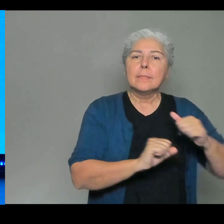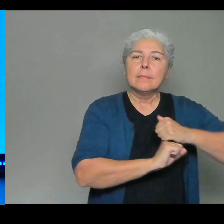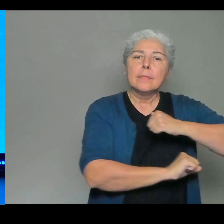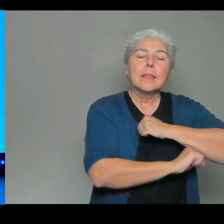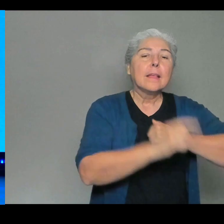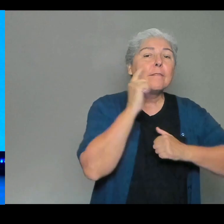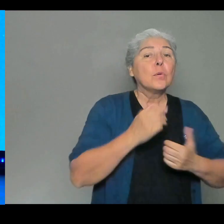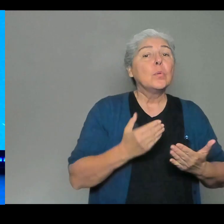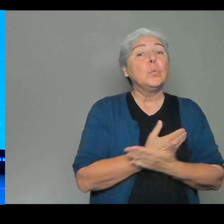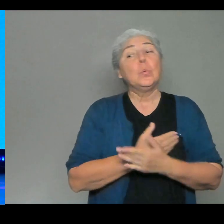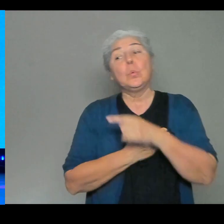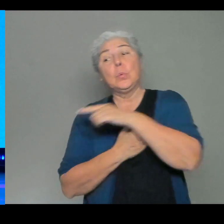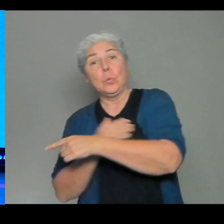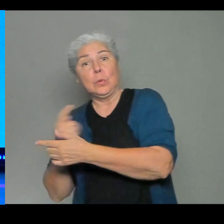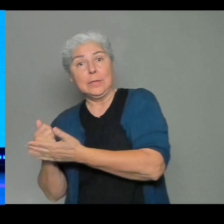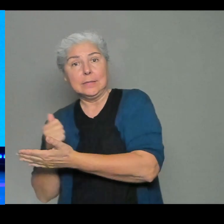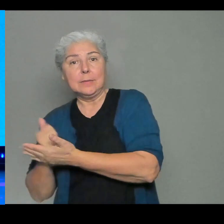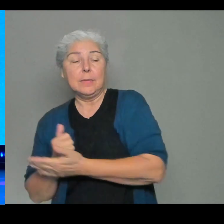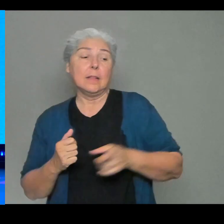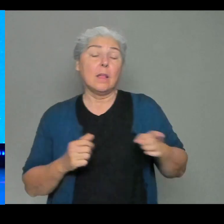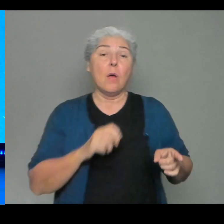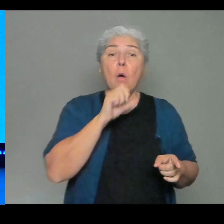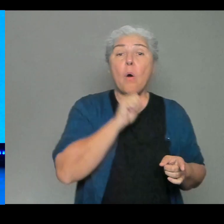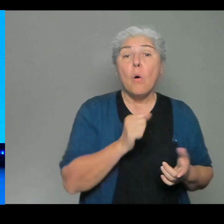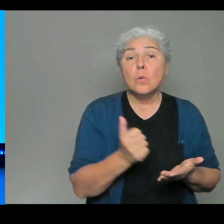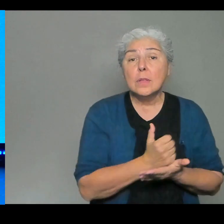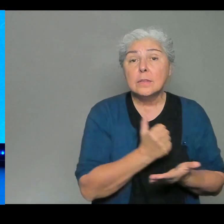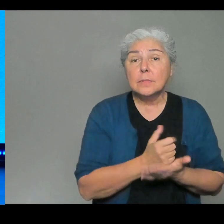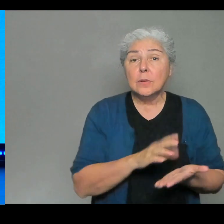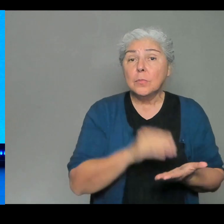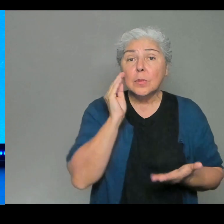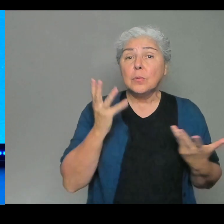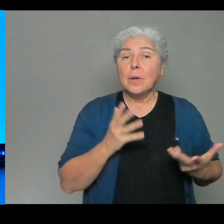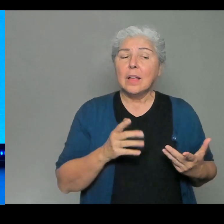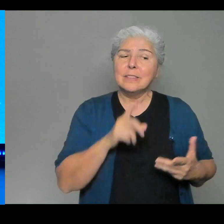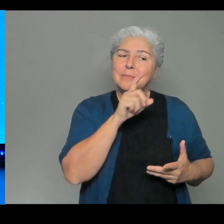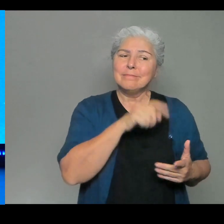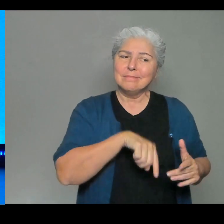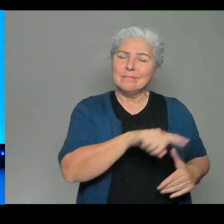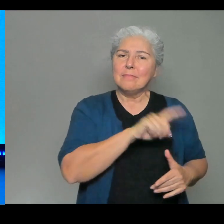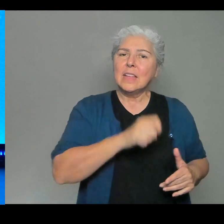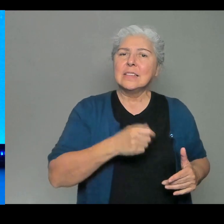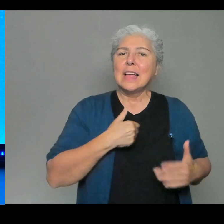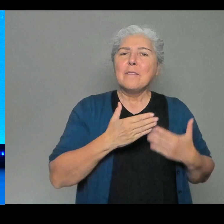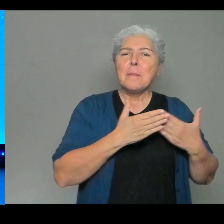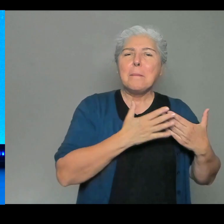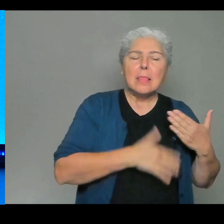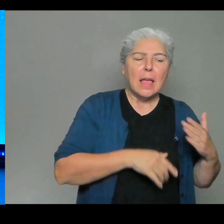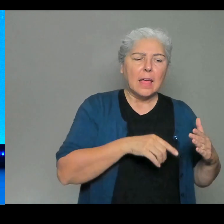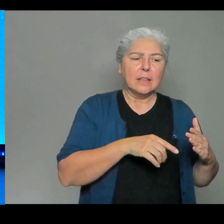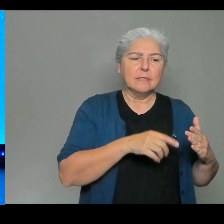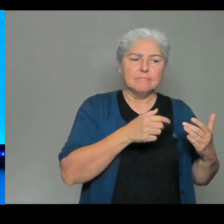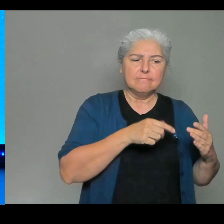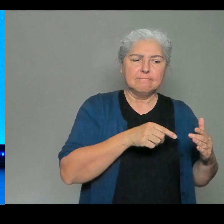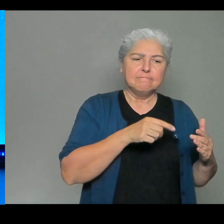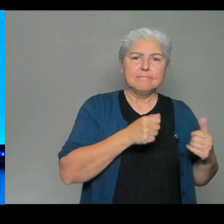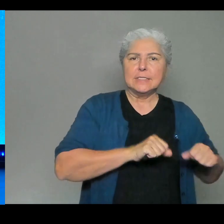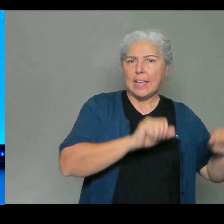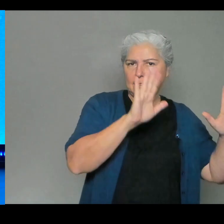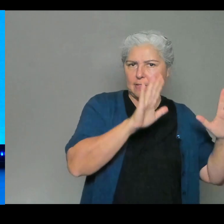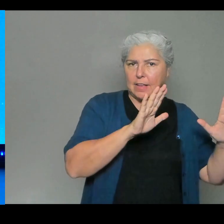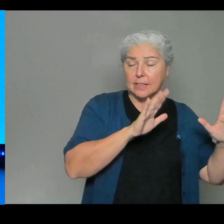Old Testament is the foundation to the New Testament. In the Old Testament, you learn that there has to be blood sacrifice to be